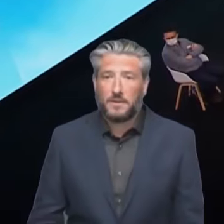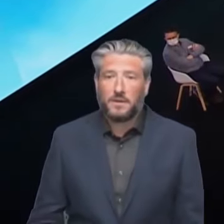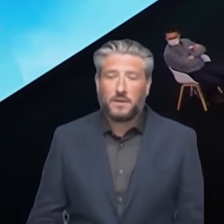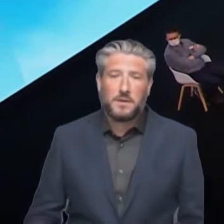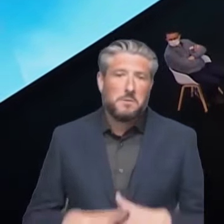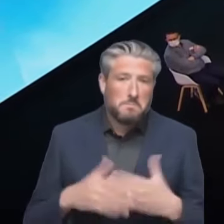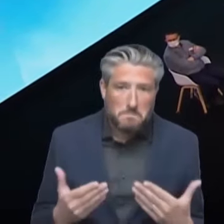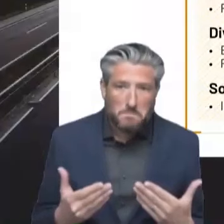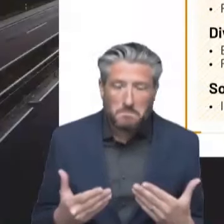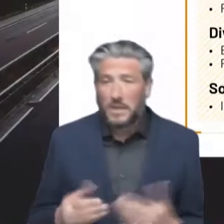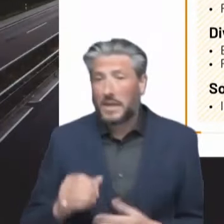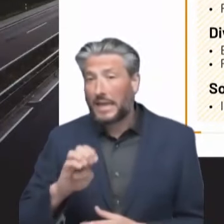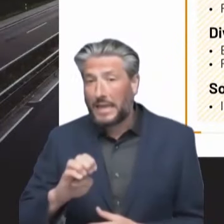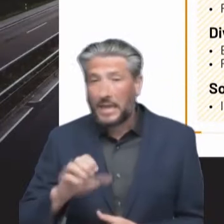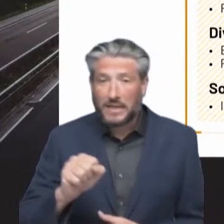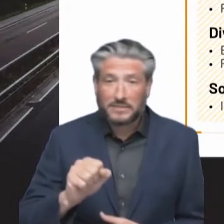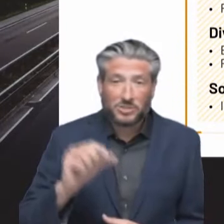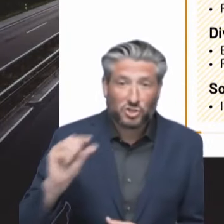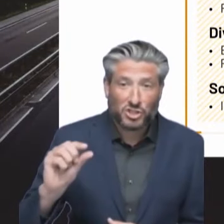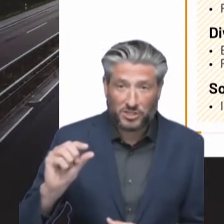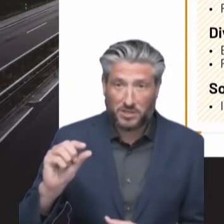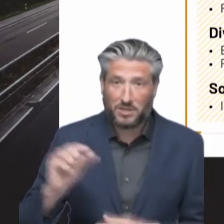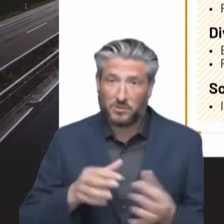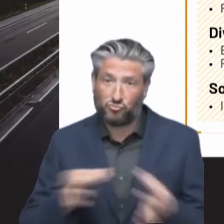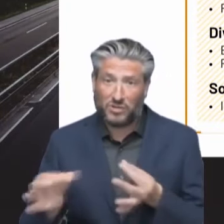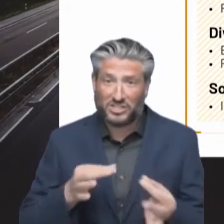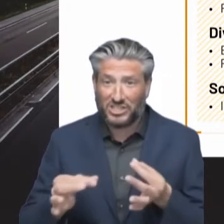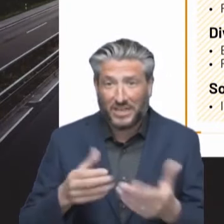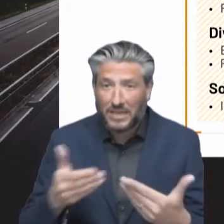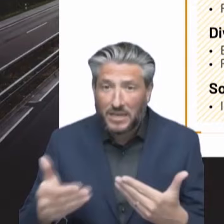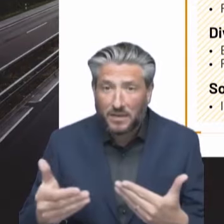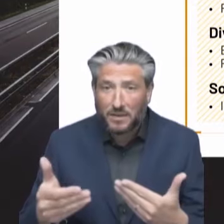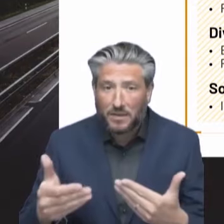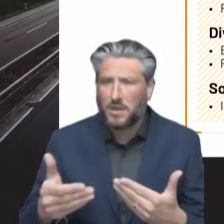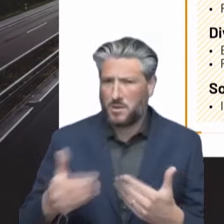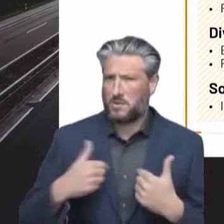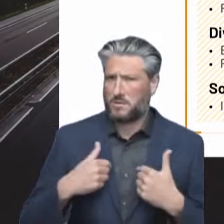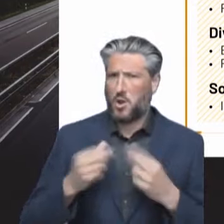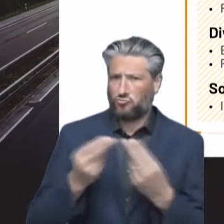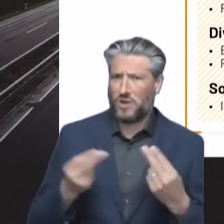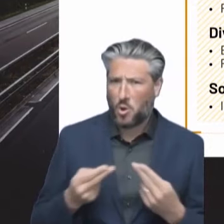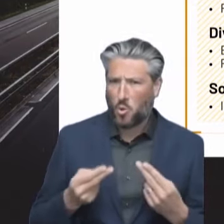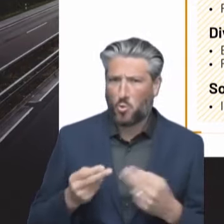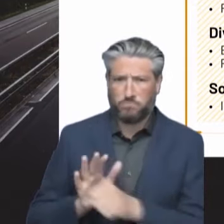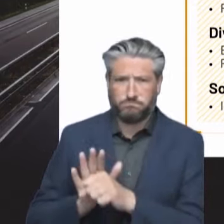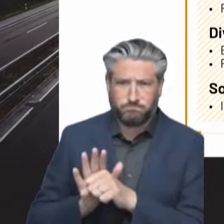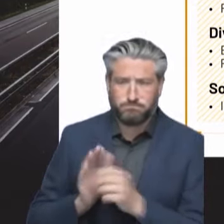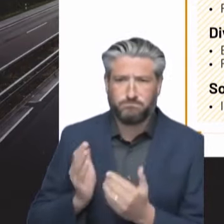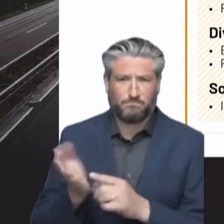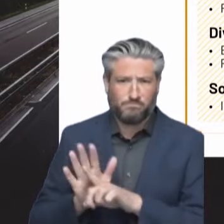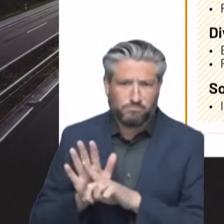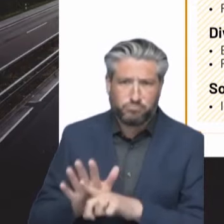ESG strategy will be pushed within Renault by the functions. They will each contribute to the reduction